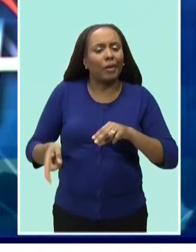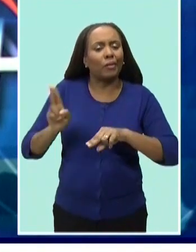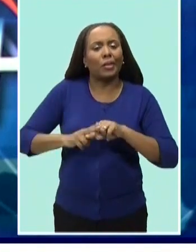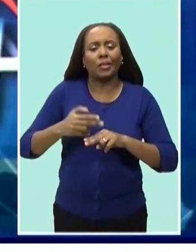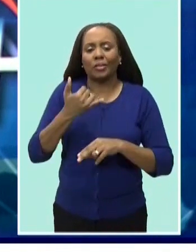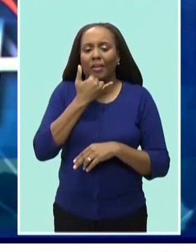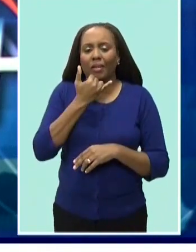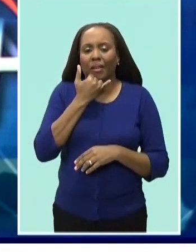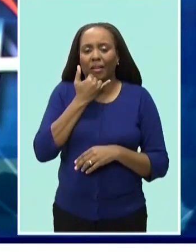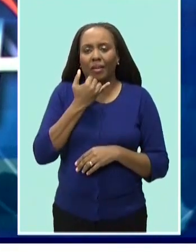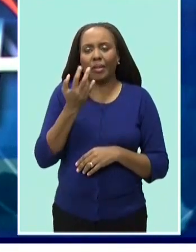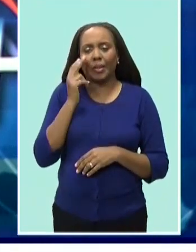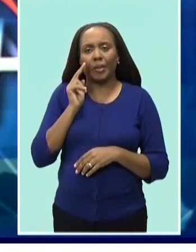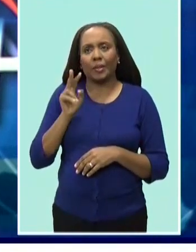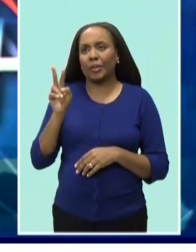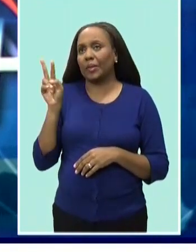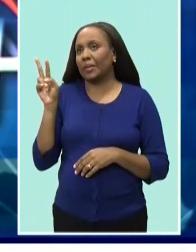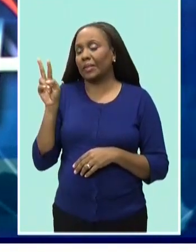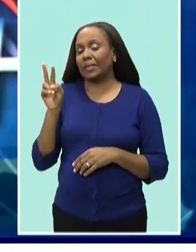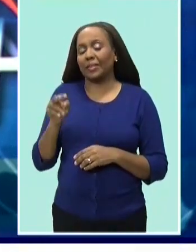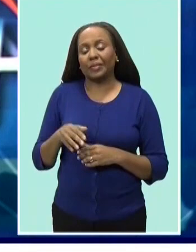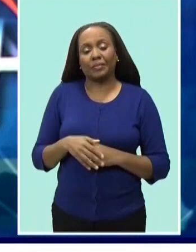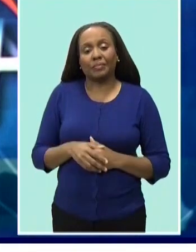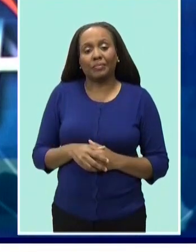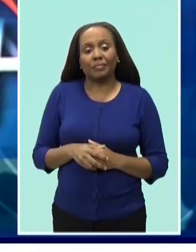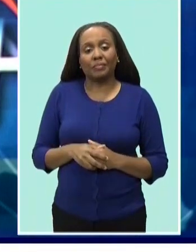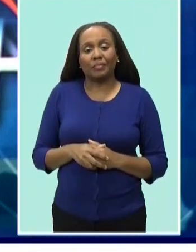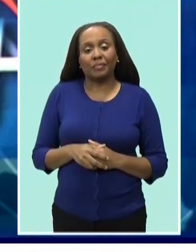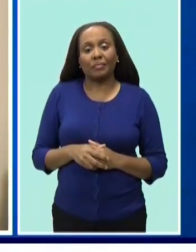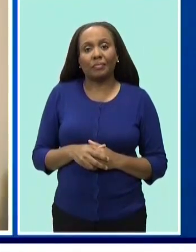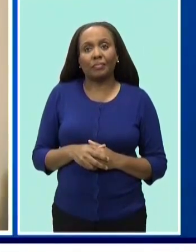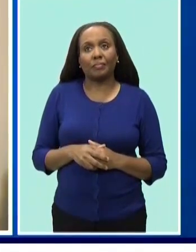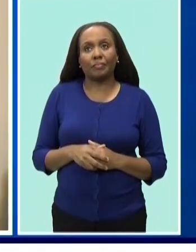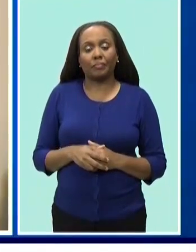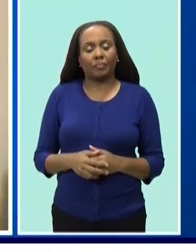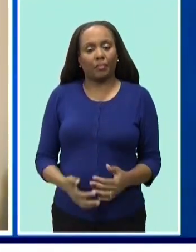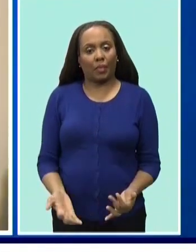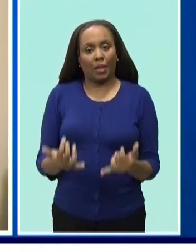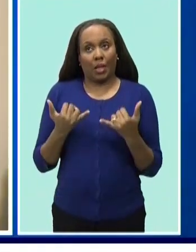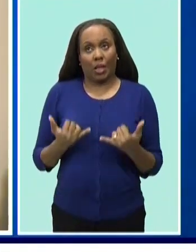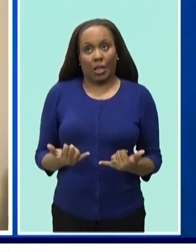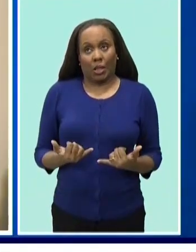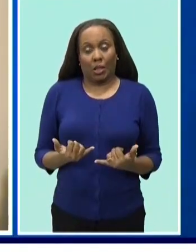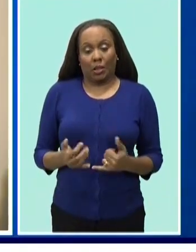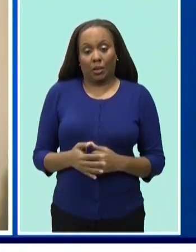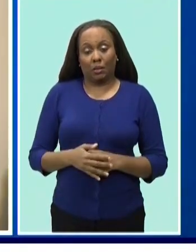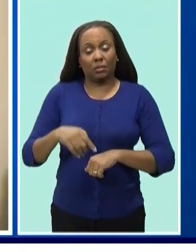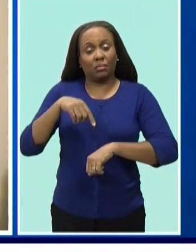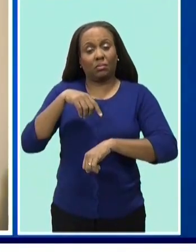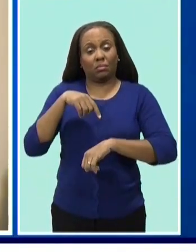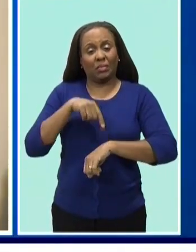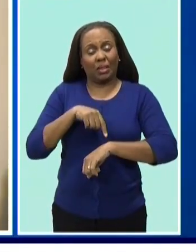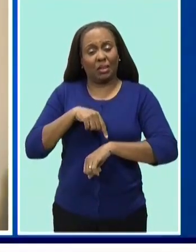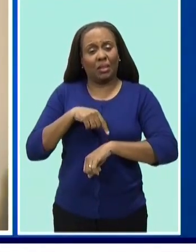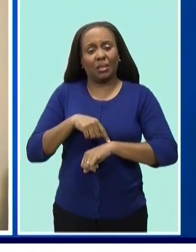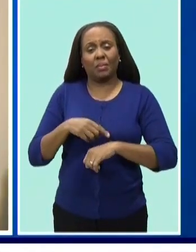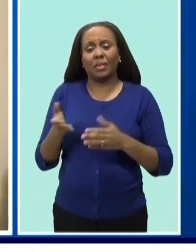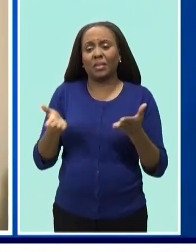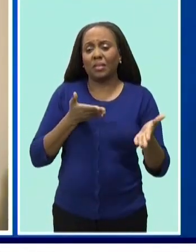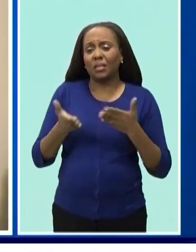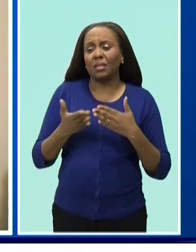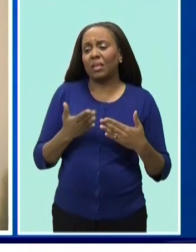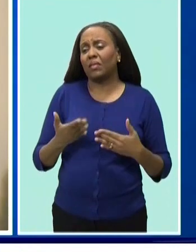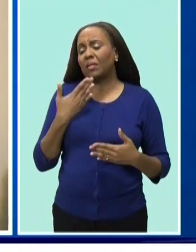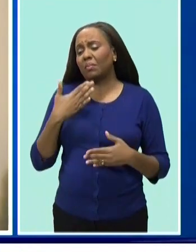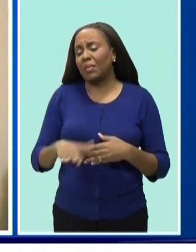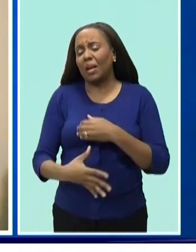on CBC TV8's program, Morning Barbados. At a time where service has been so poor and so on,